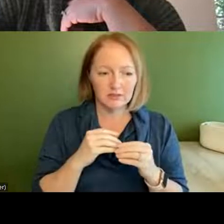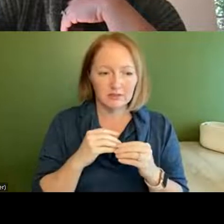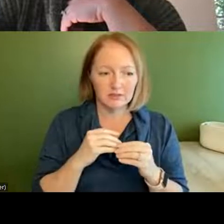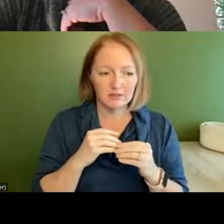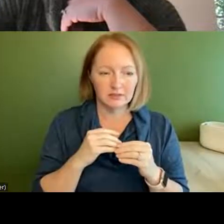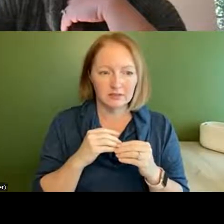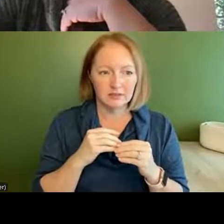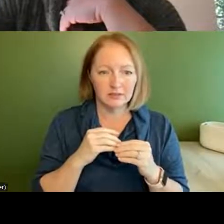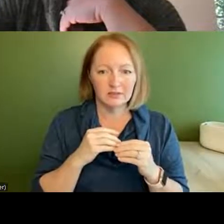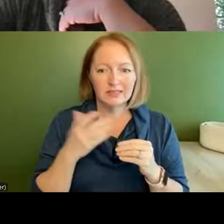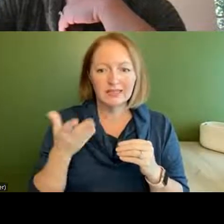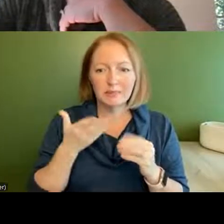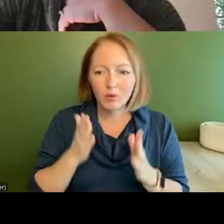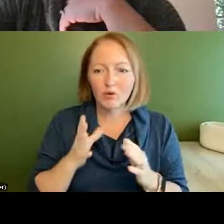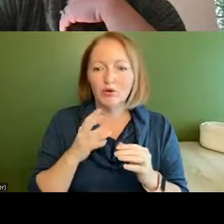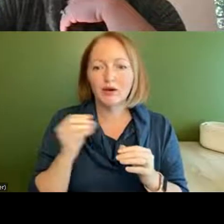an employer and working with